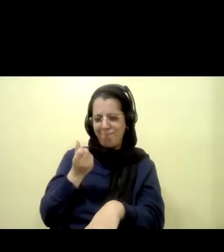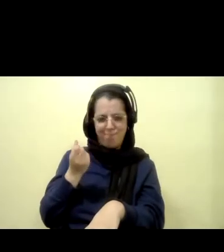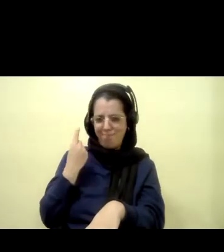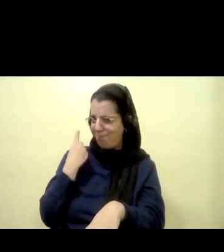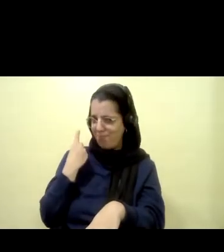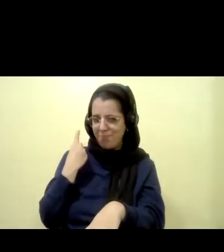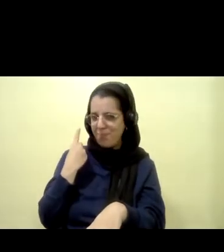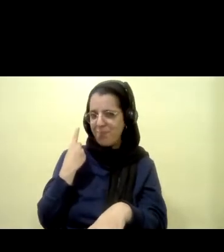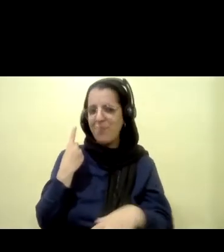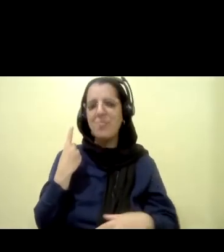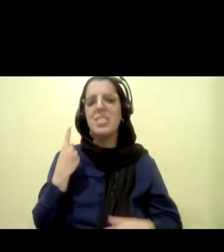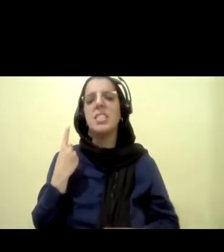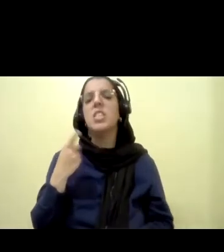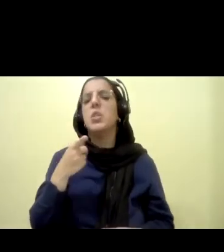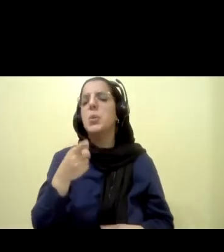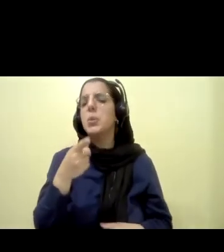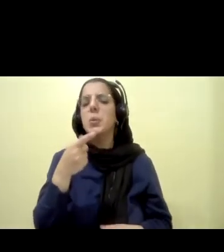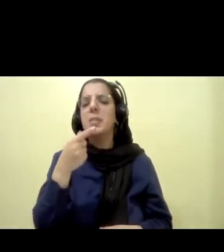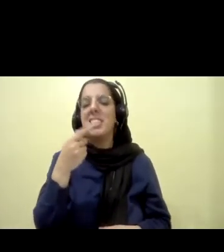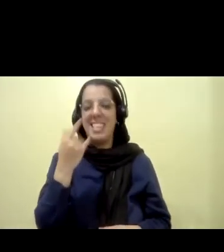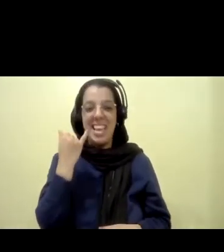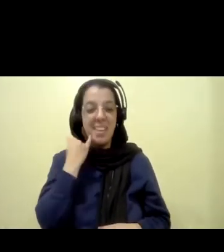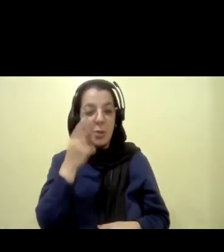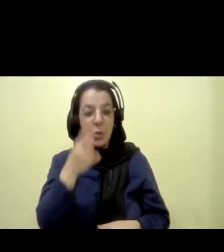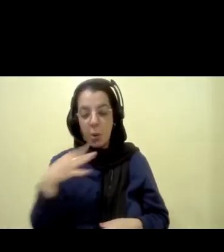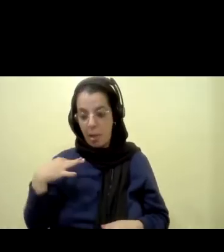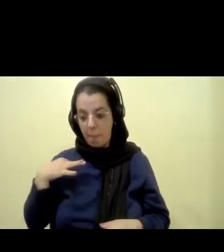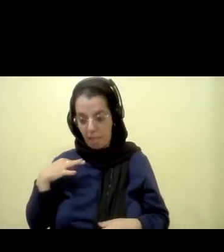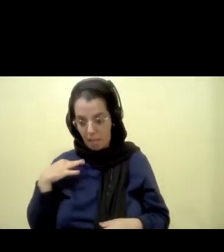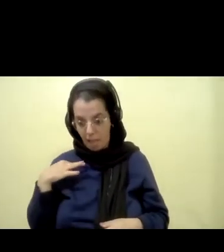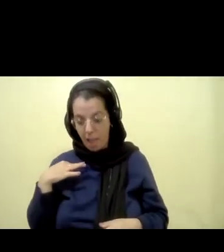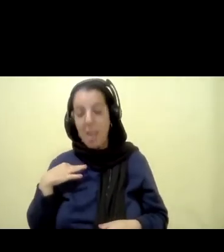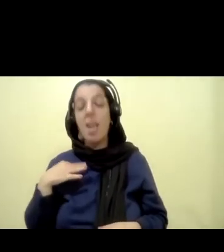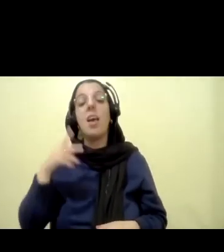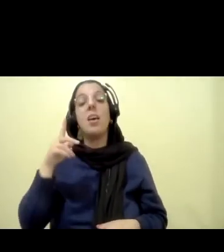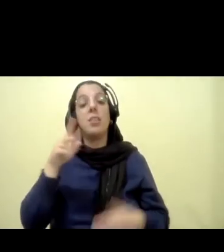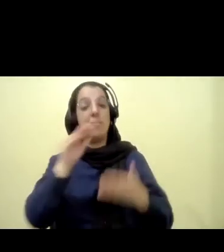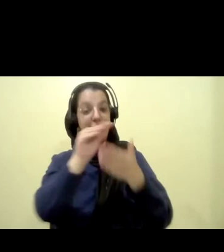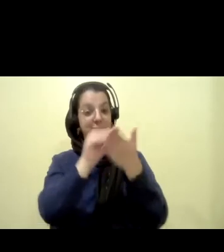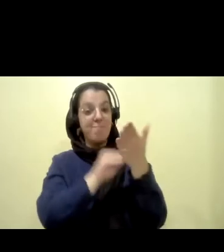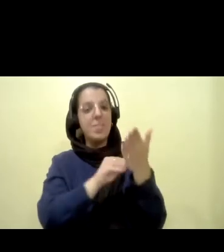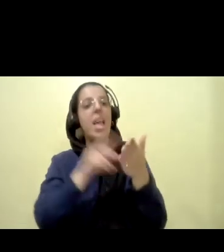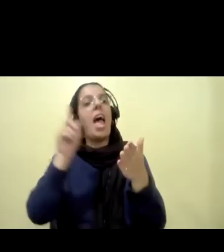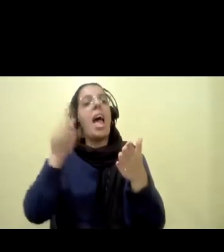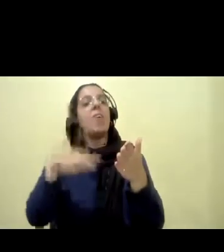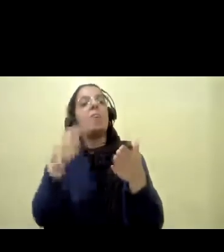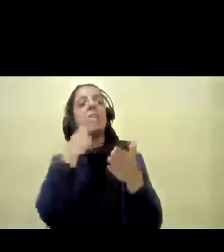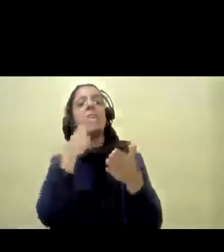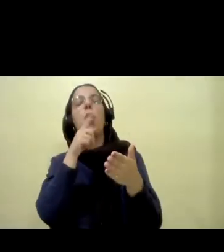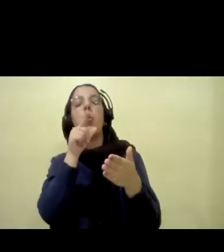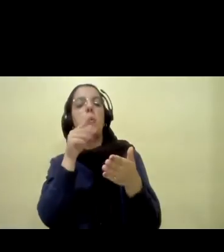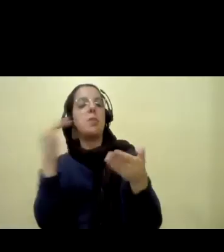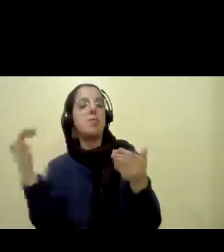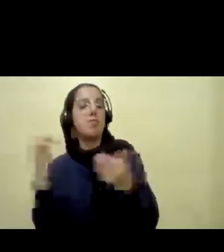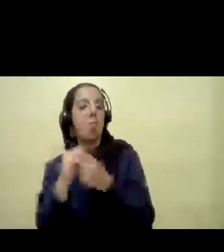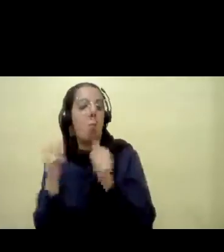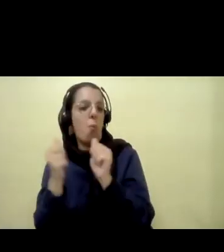When you're putting your application together, you need to list your project collaborators.